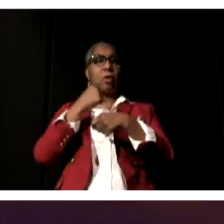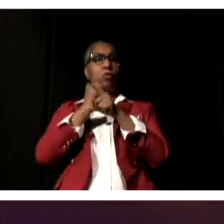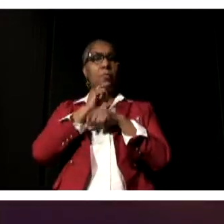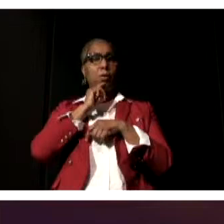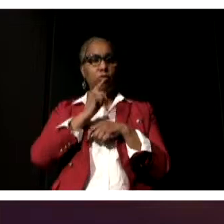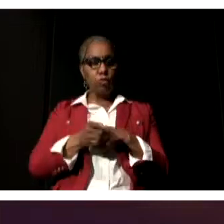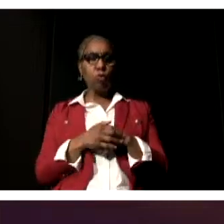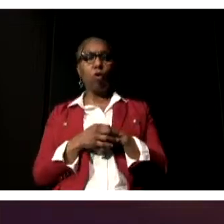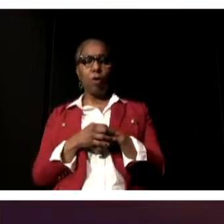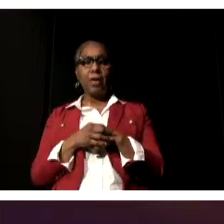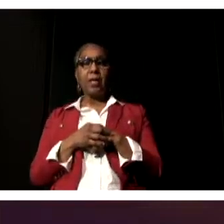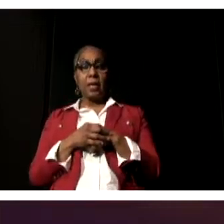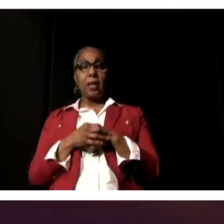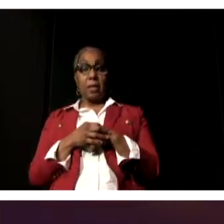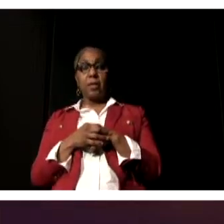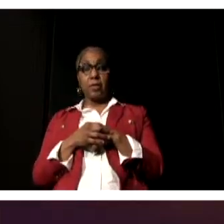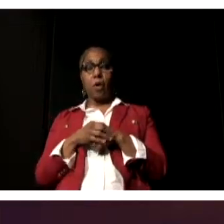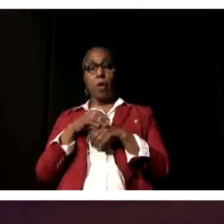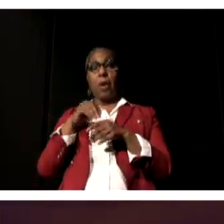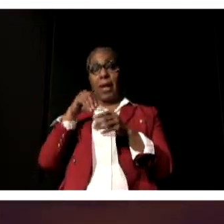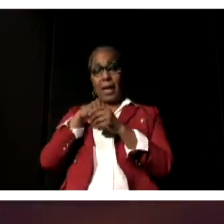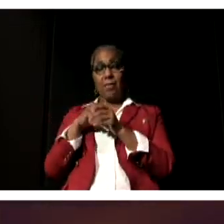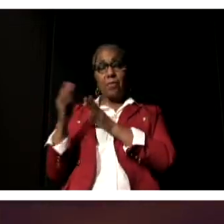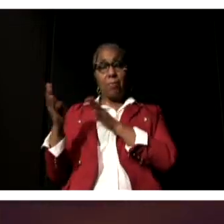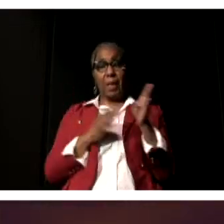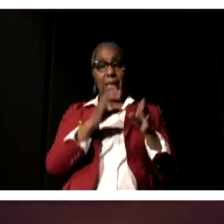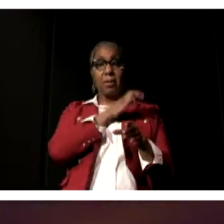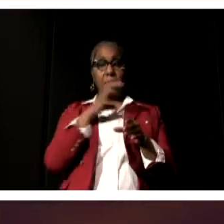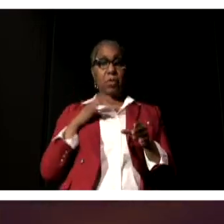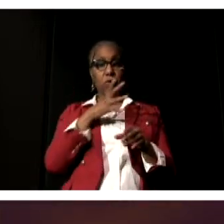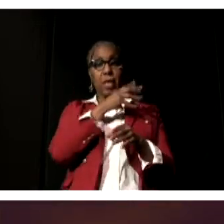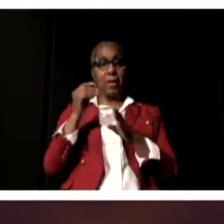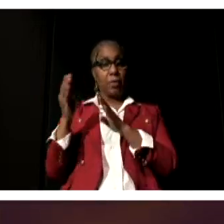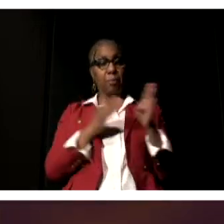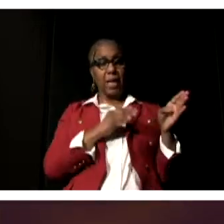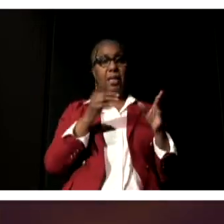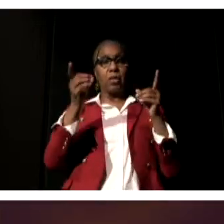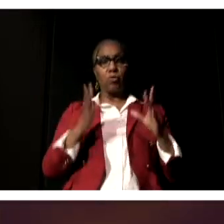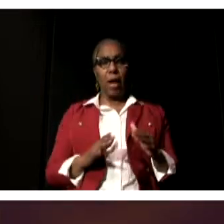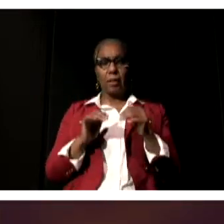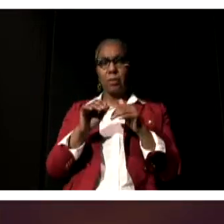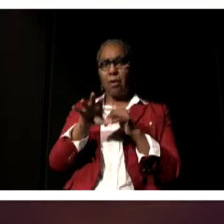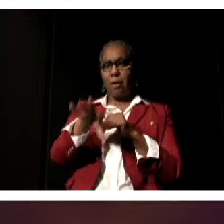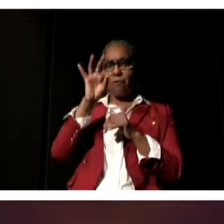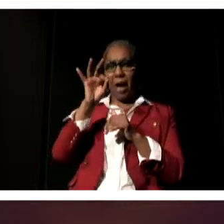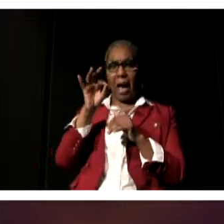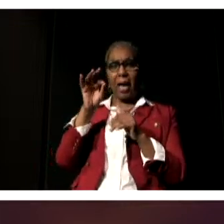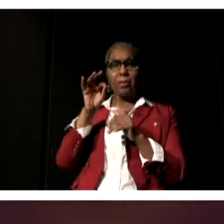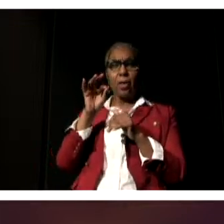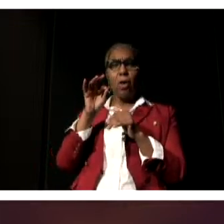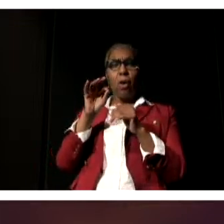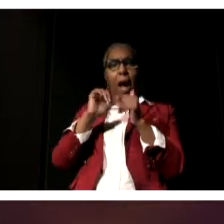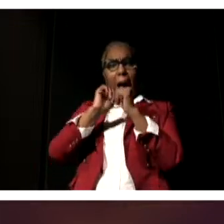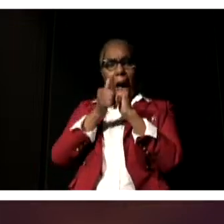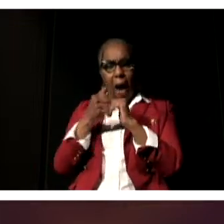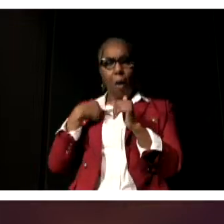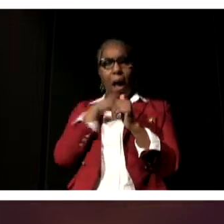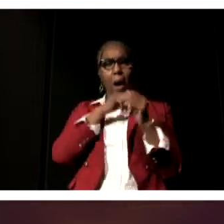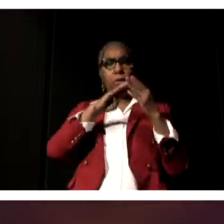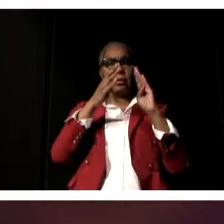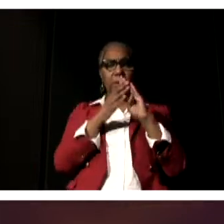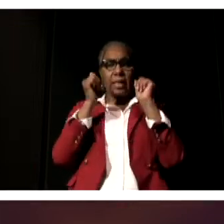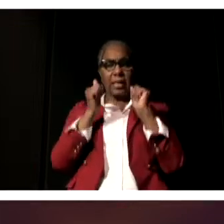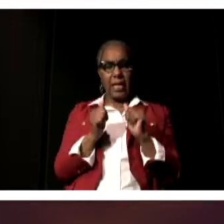ensure that within the Planning Commission and the Planning Director to identify ways for our city to explore strategic